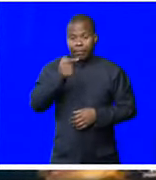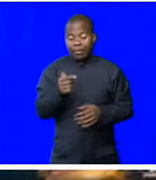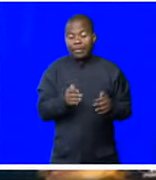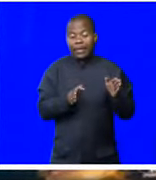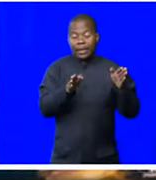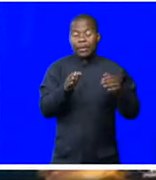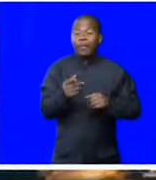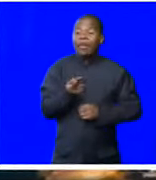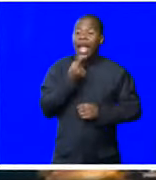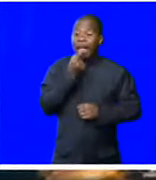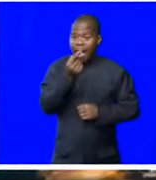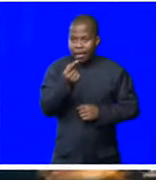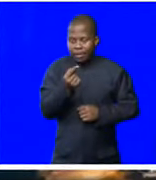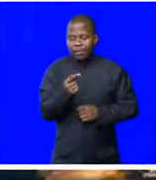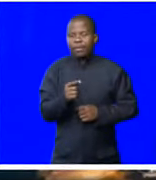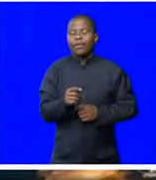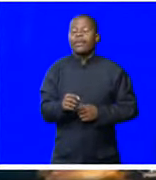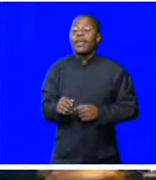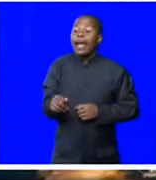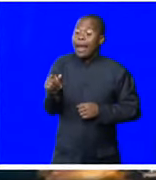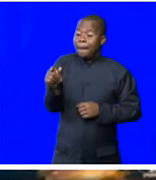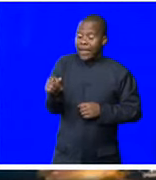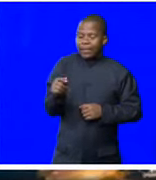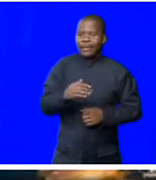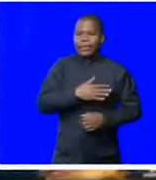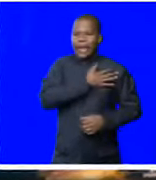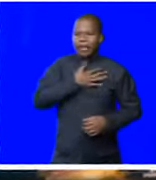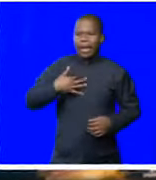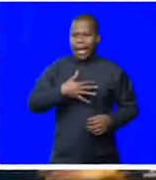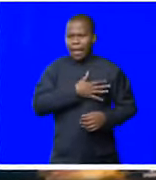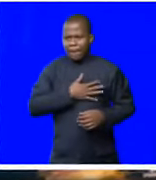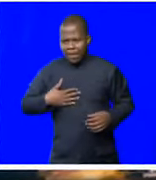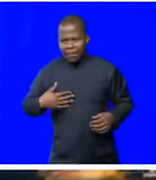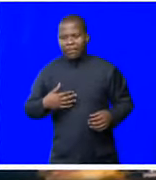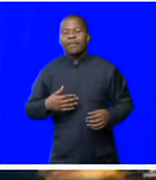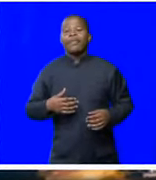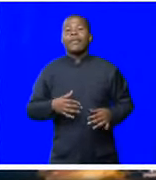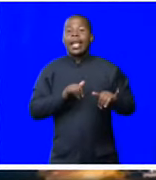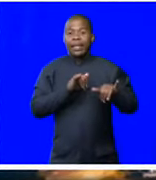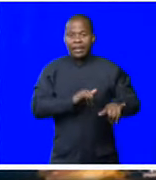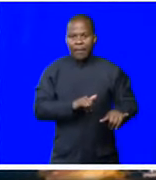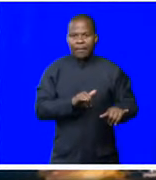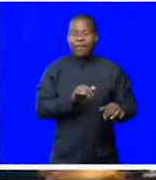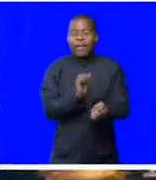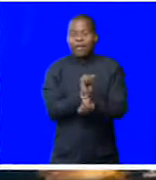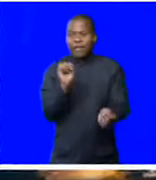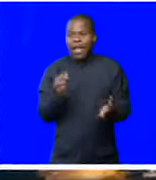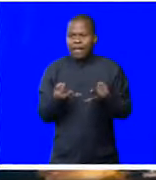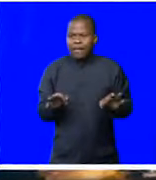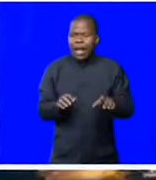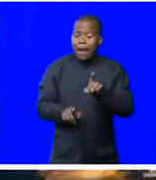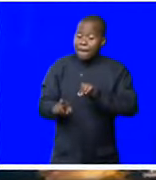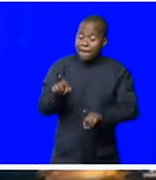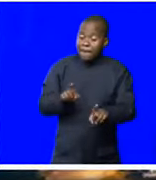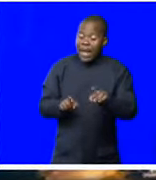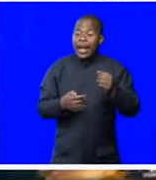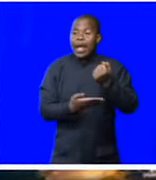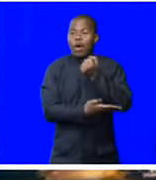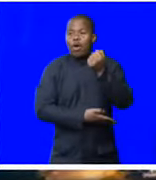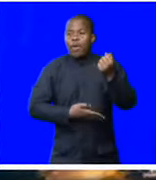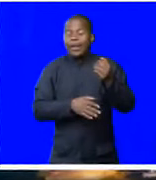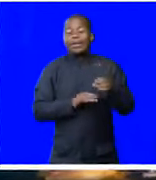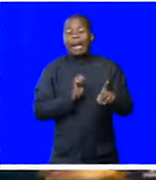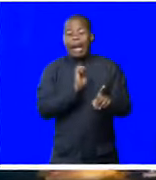says they do not intervene when an ex-convict faces challenges in being welcomed back into the society after serving their